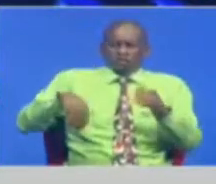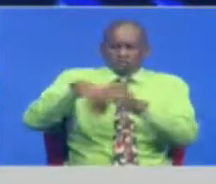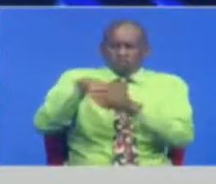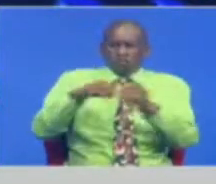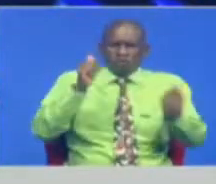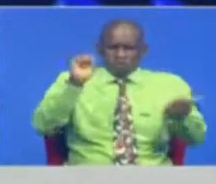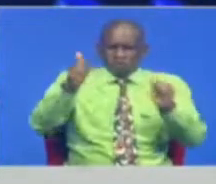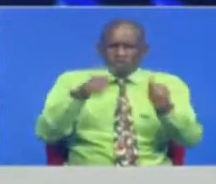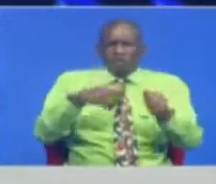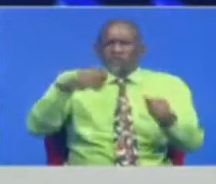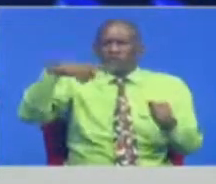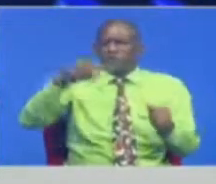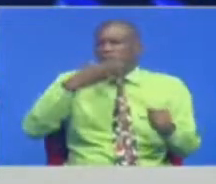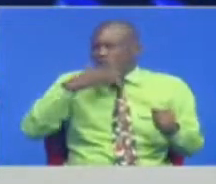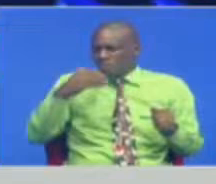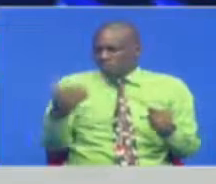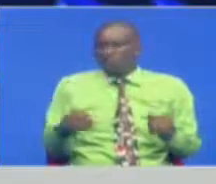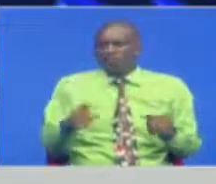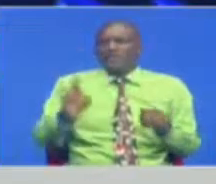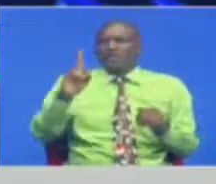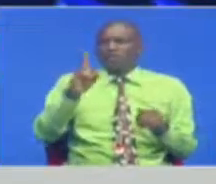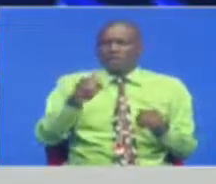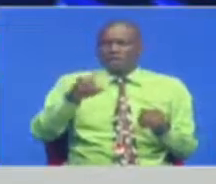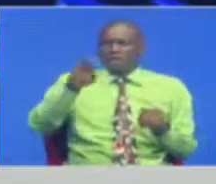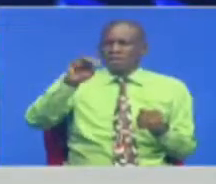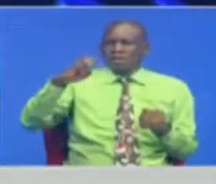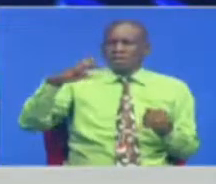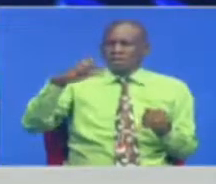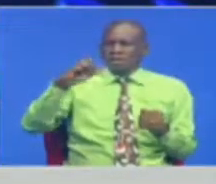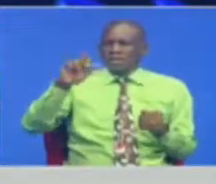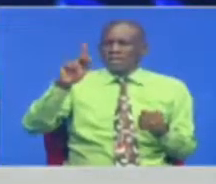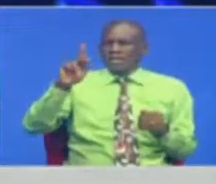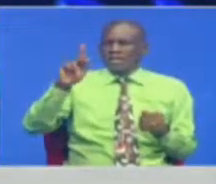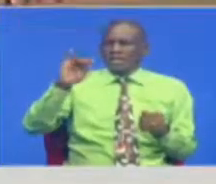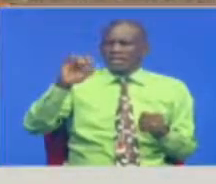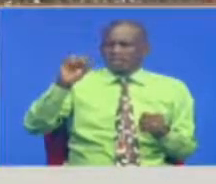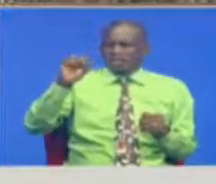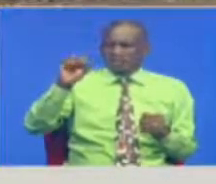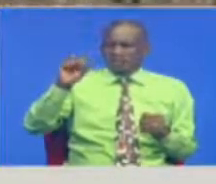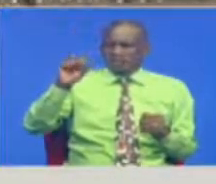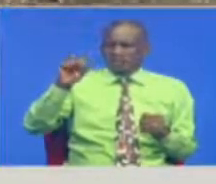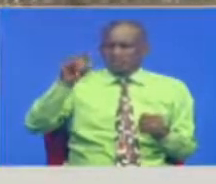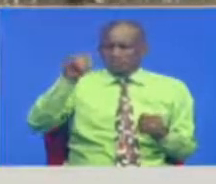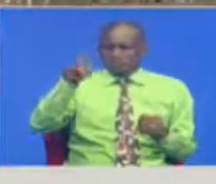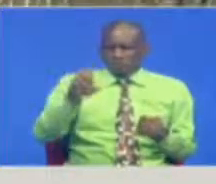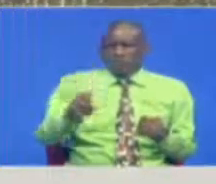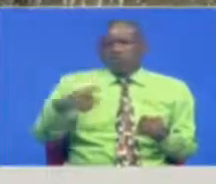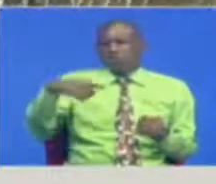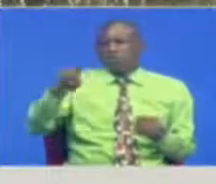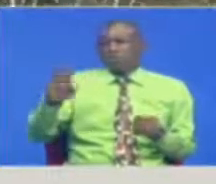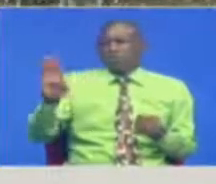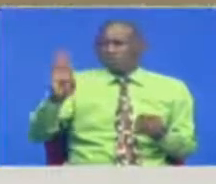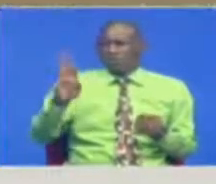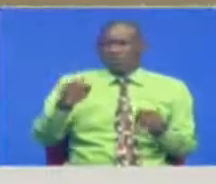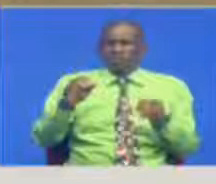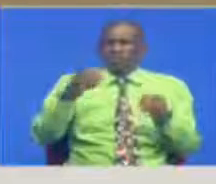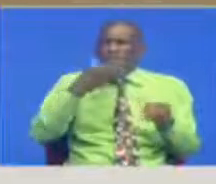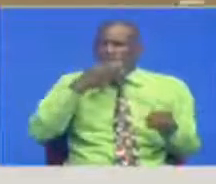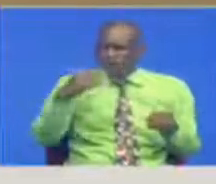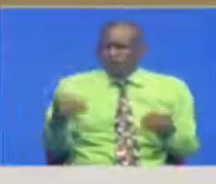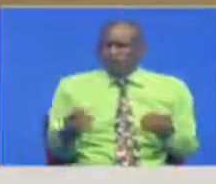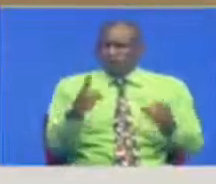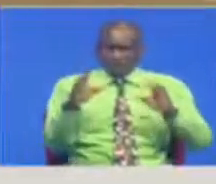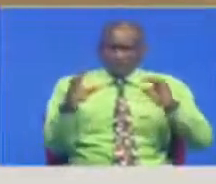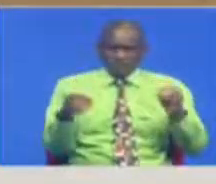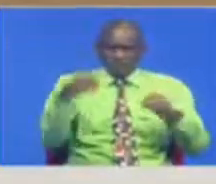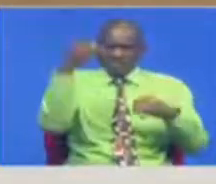Baba Dogo Grounds in Nairobi. Mengi Sumu were crowned after beating Lebano FC from Baba Dogo 1-0 in a scintillating